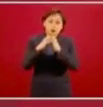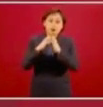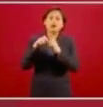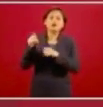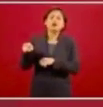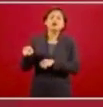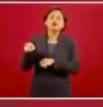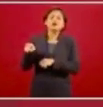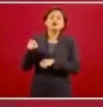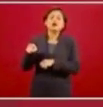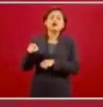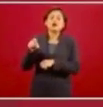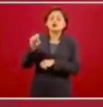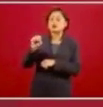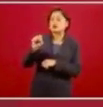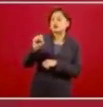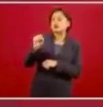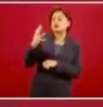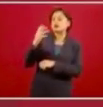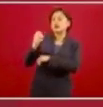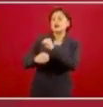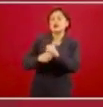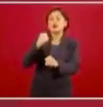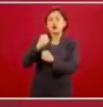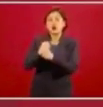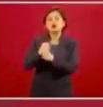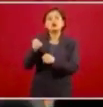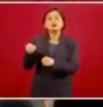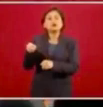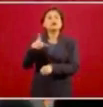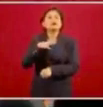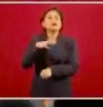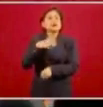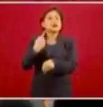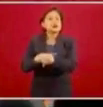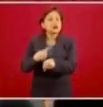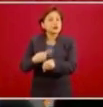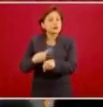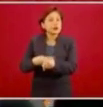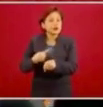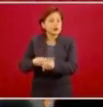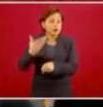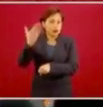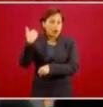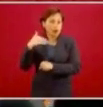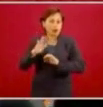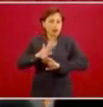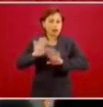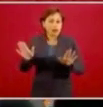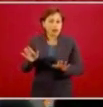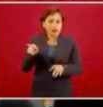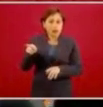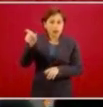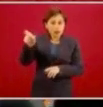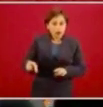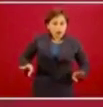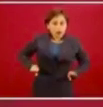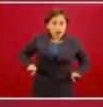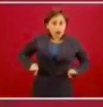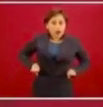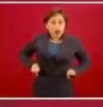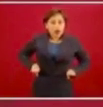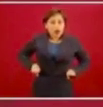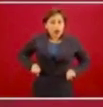is over 60 years old and has a chronic disease. It would not be advisable for this